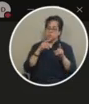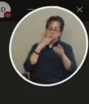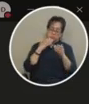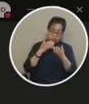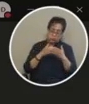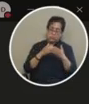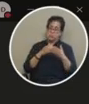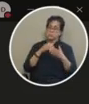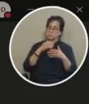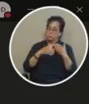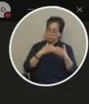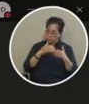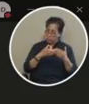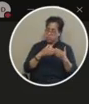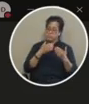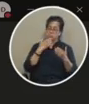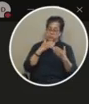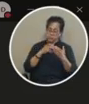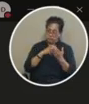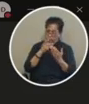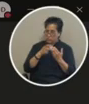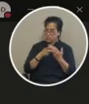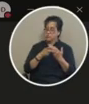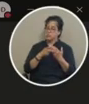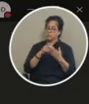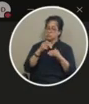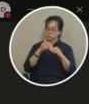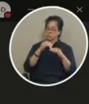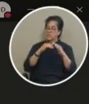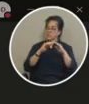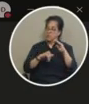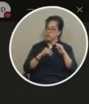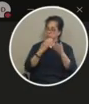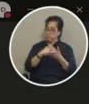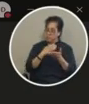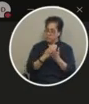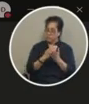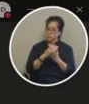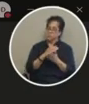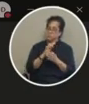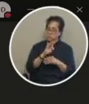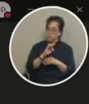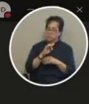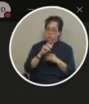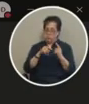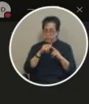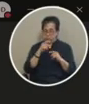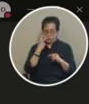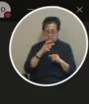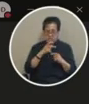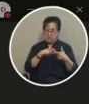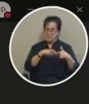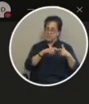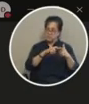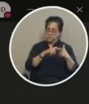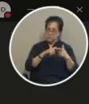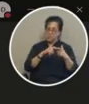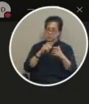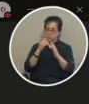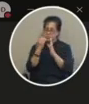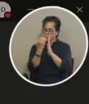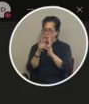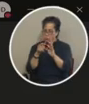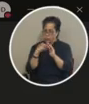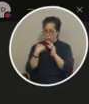I think, a lot of these projects have been under budgeted. When you're looking at them, kind of suspending these projects, can you give us a list of the